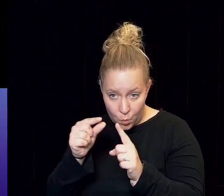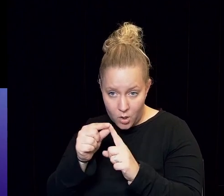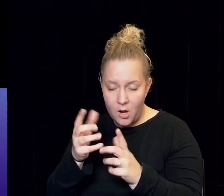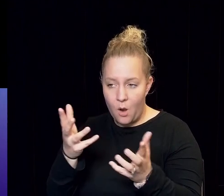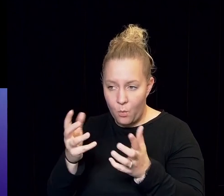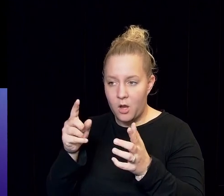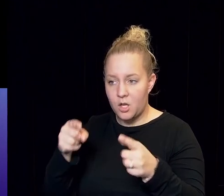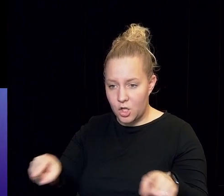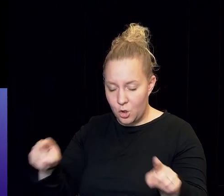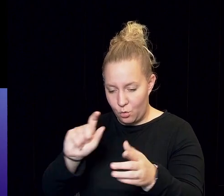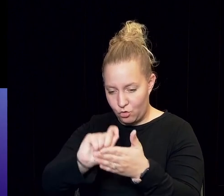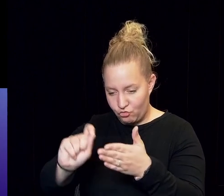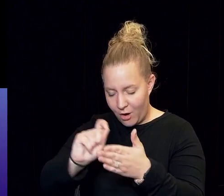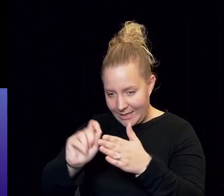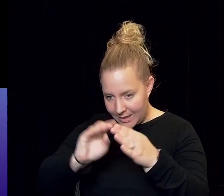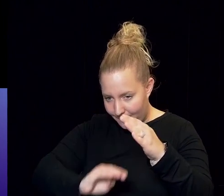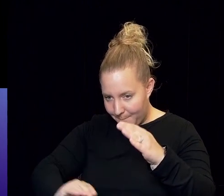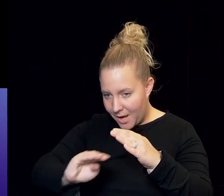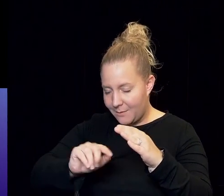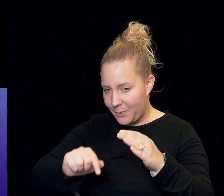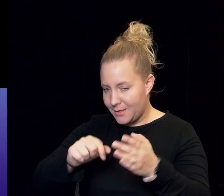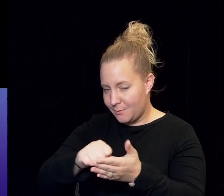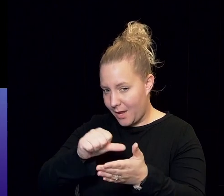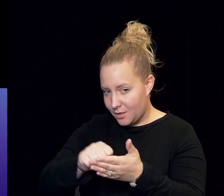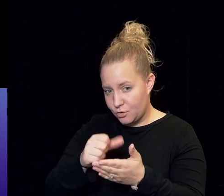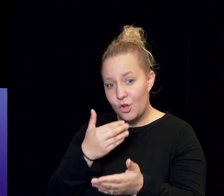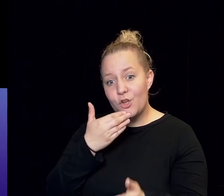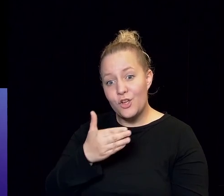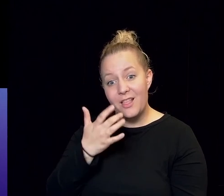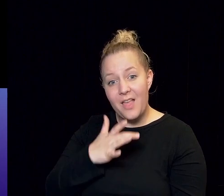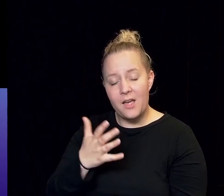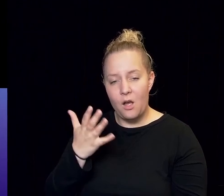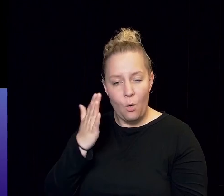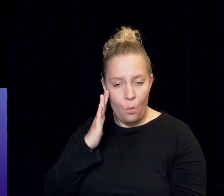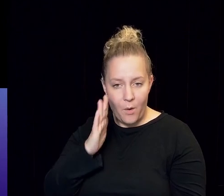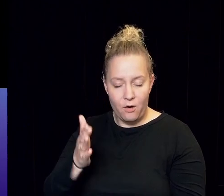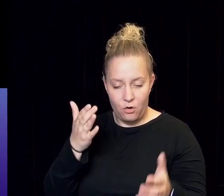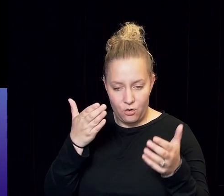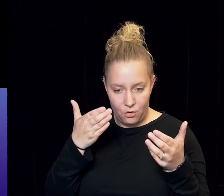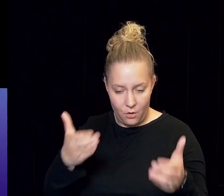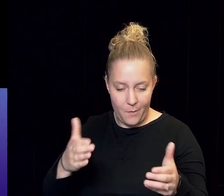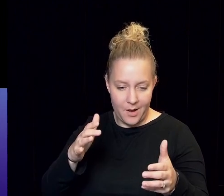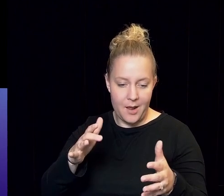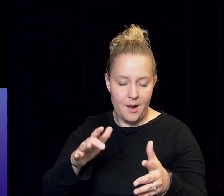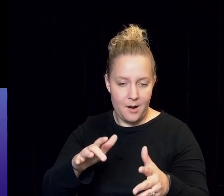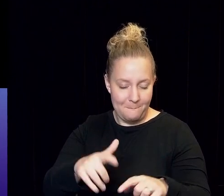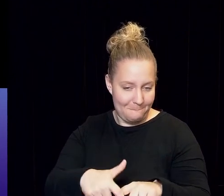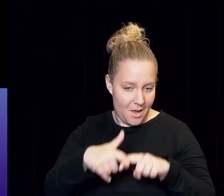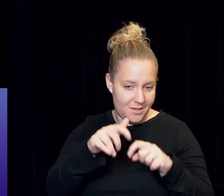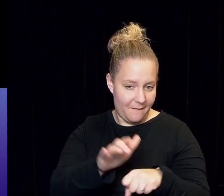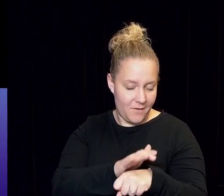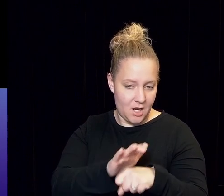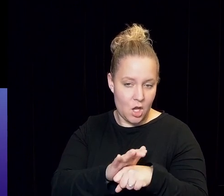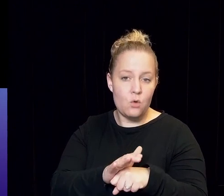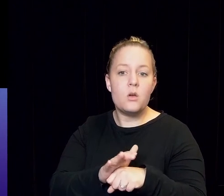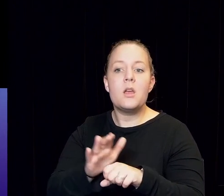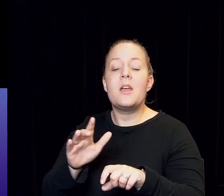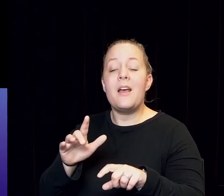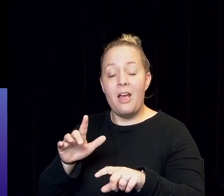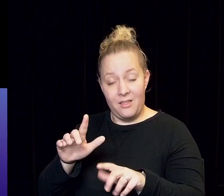write that at the bottom of this page. All right, good luck. I will go ahead and pause the video, resume it later to see how